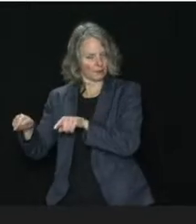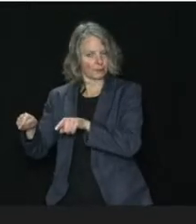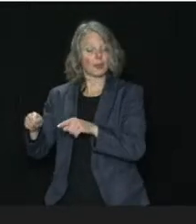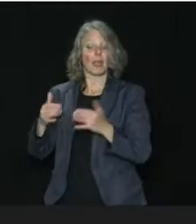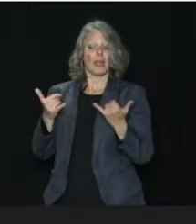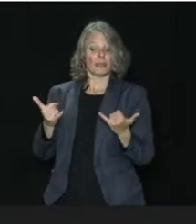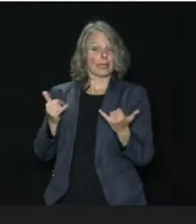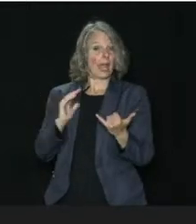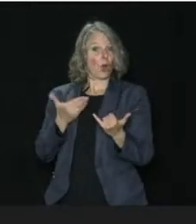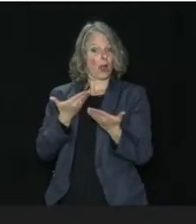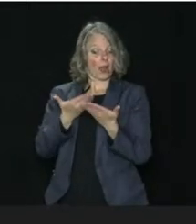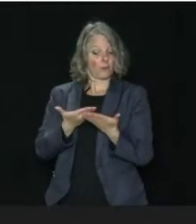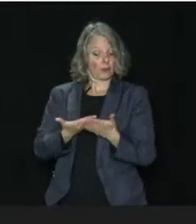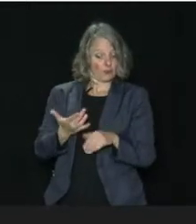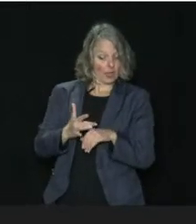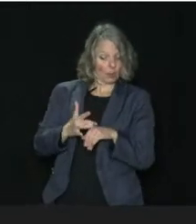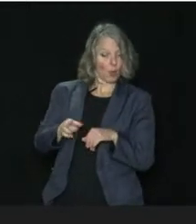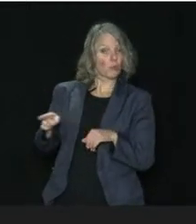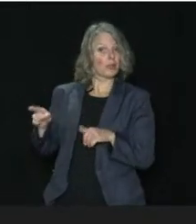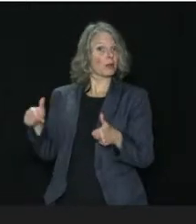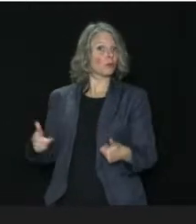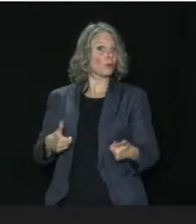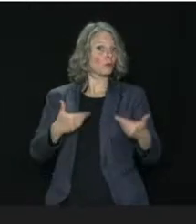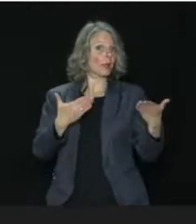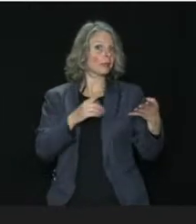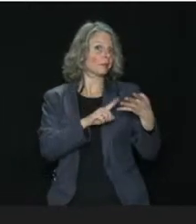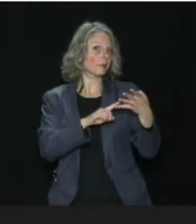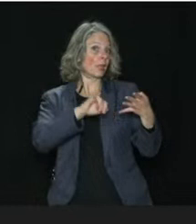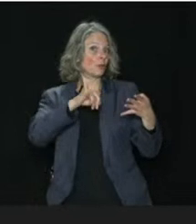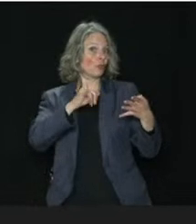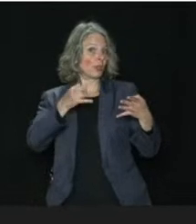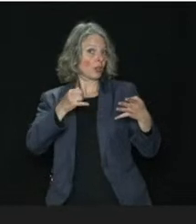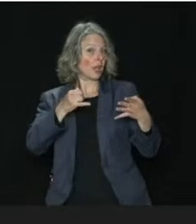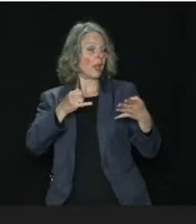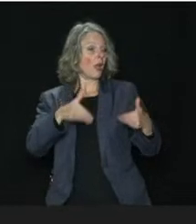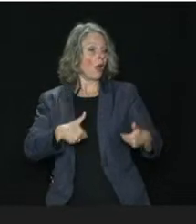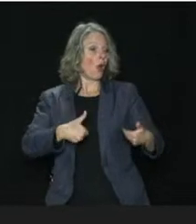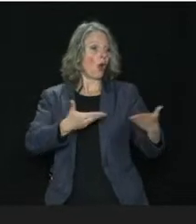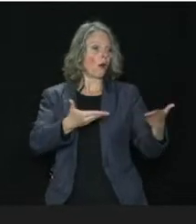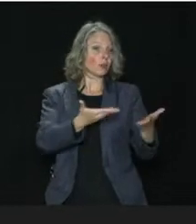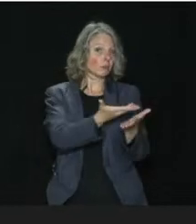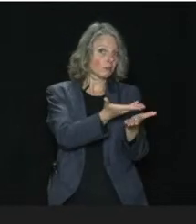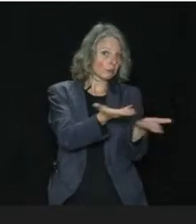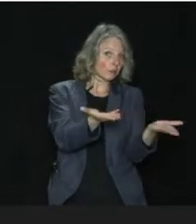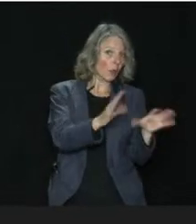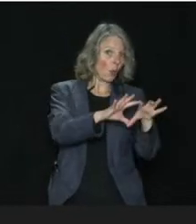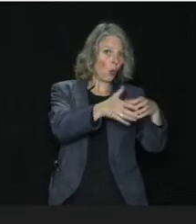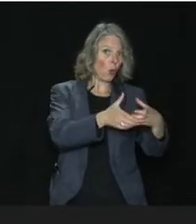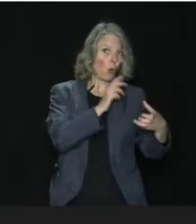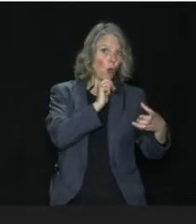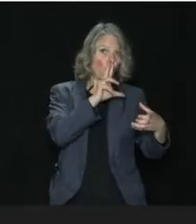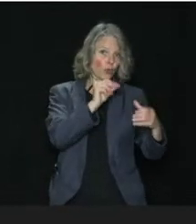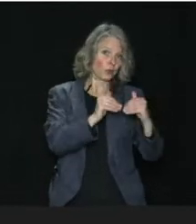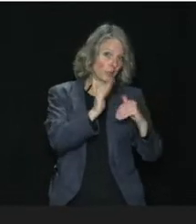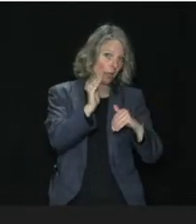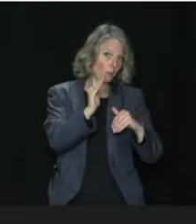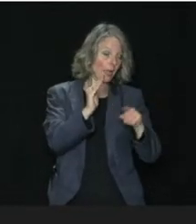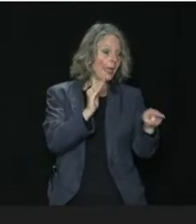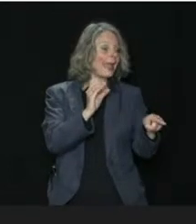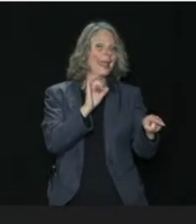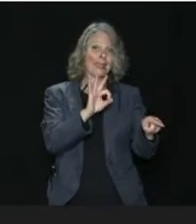NACI recommends that the Janssen COVID-19 vaccine may be offered to individuals 30 years of age and older